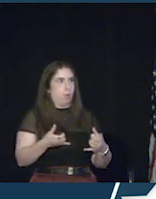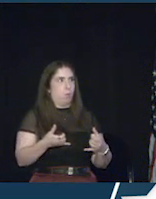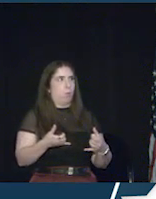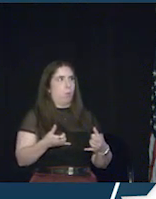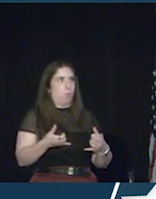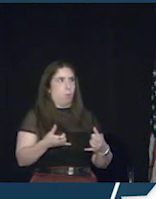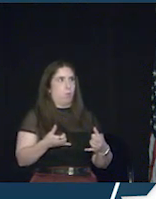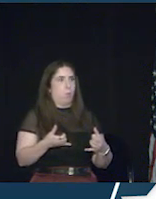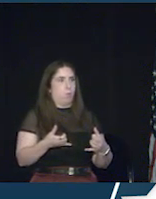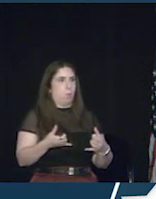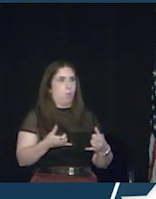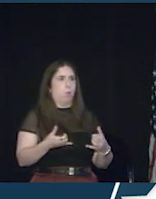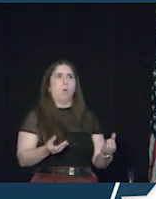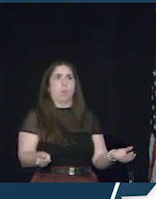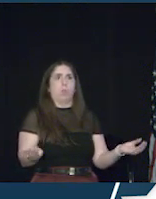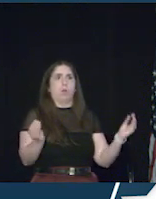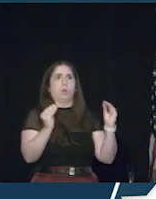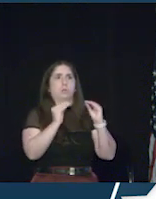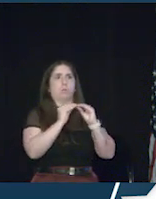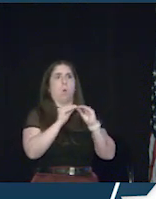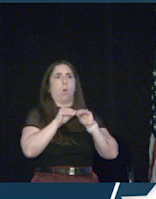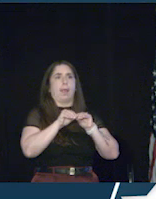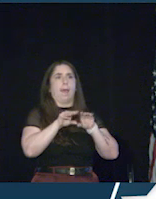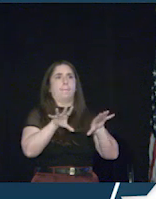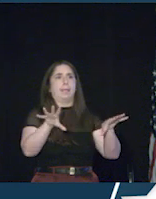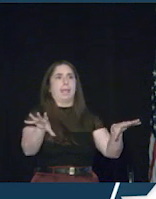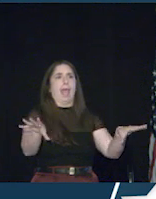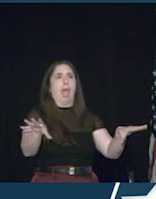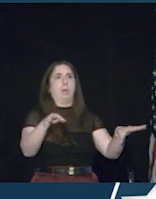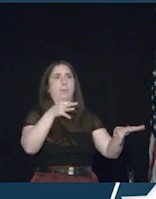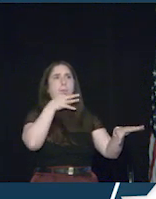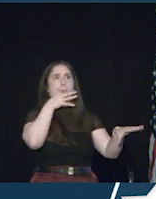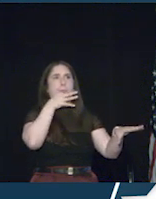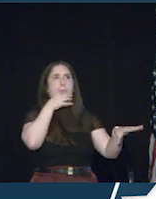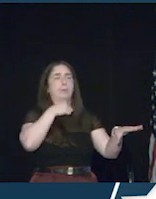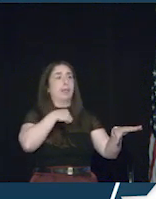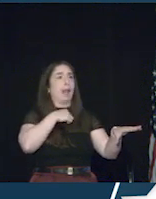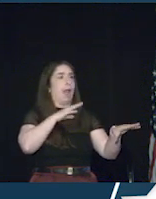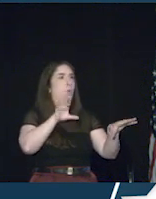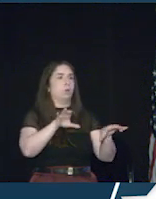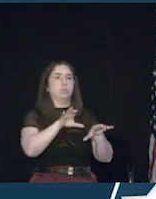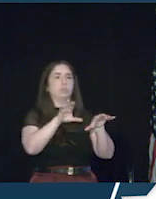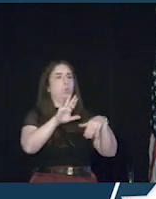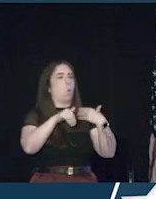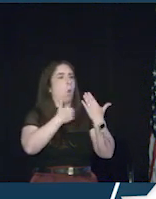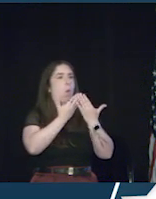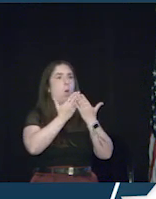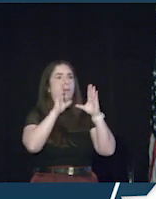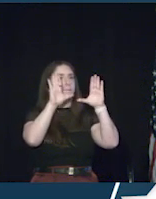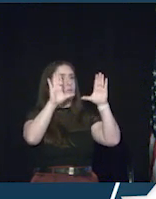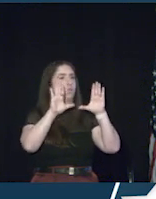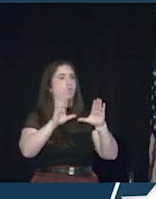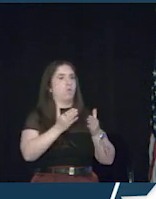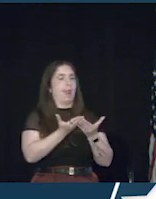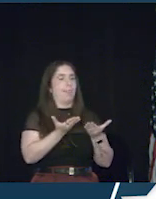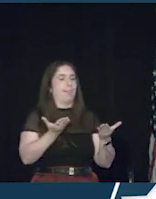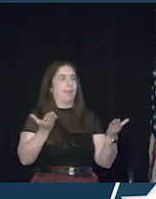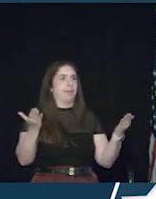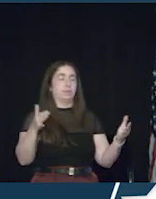much more coming up, and I always do all the great things. So